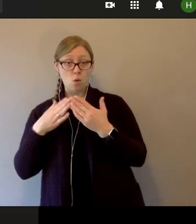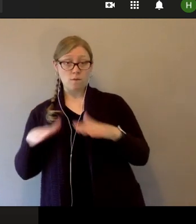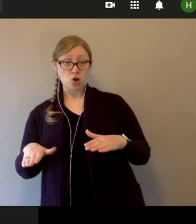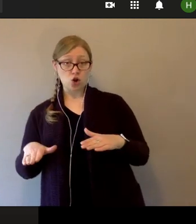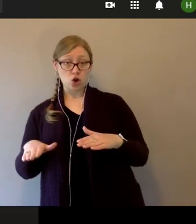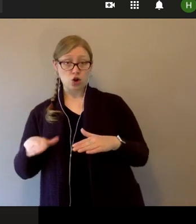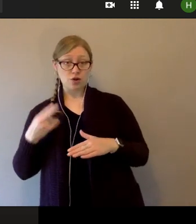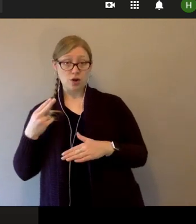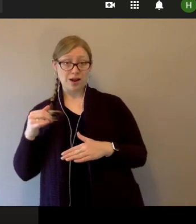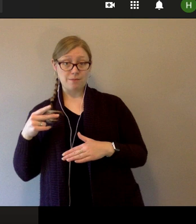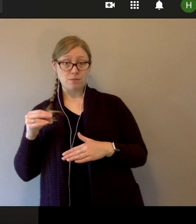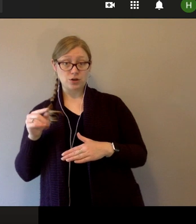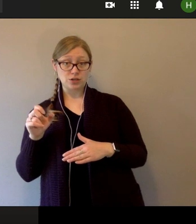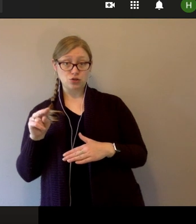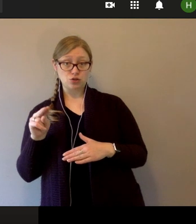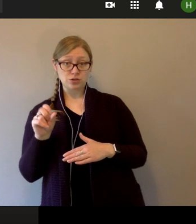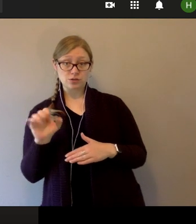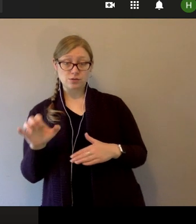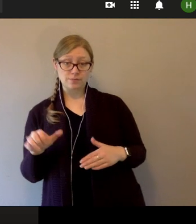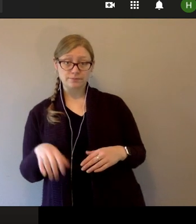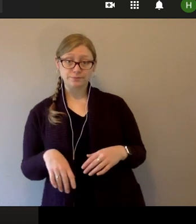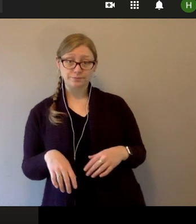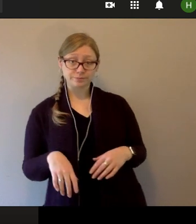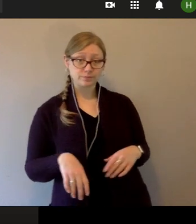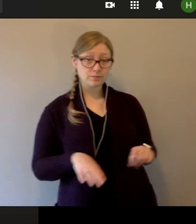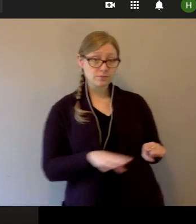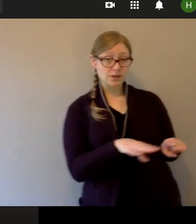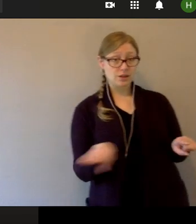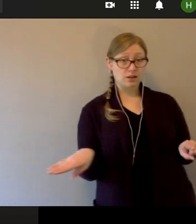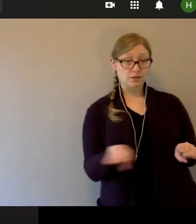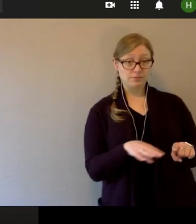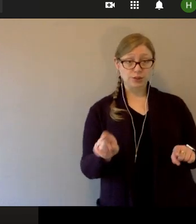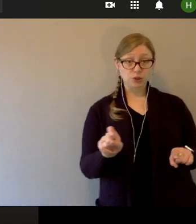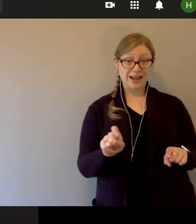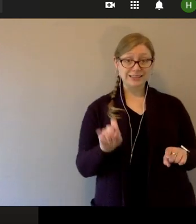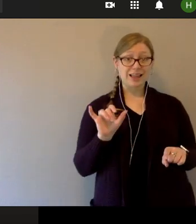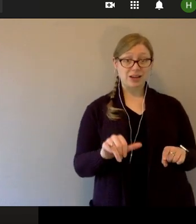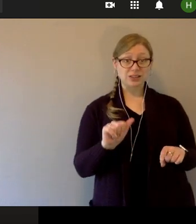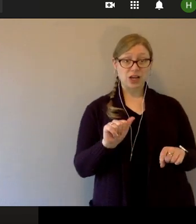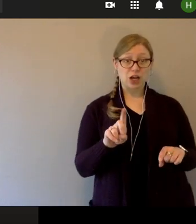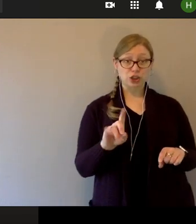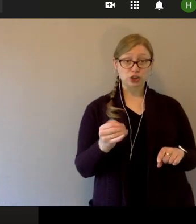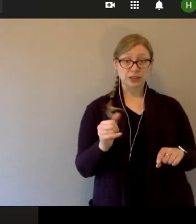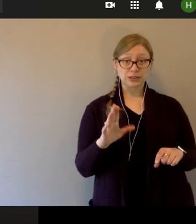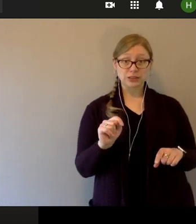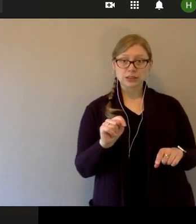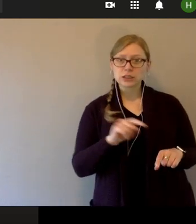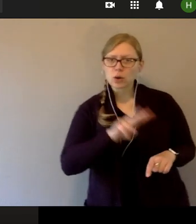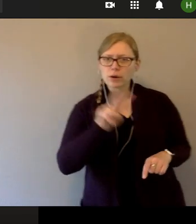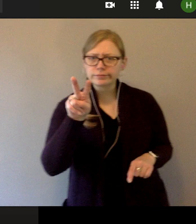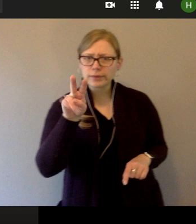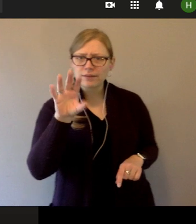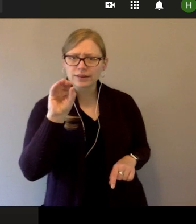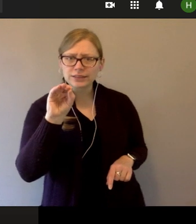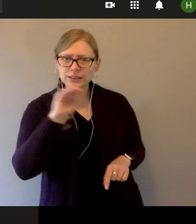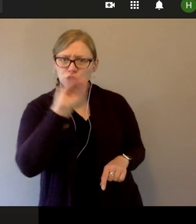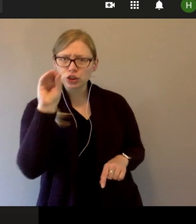So here's the adjacent side to the 50-degree angle. And so if I look up 50-degree angle, the adjacent